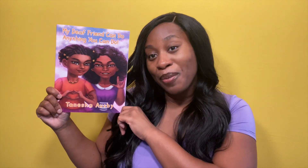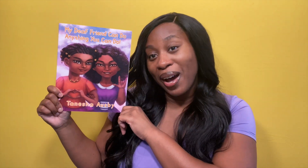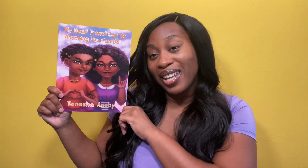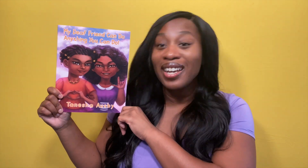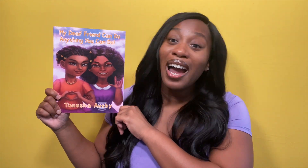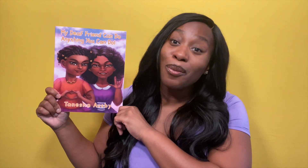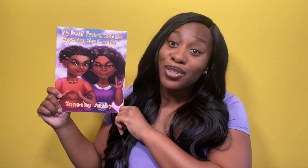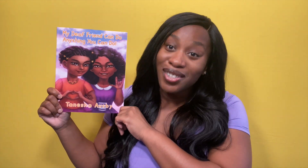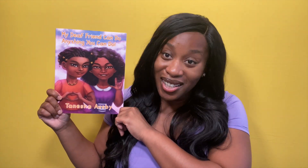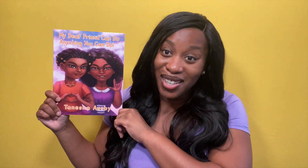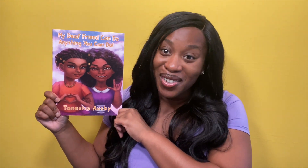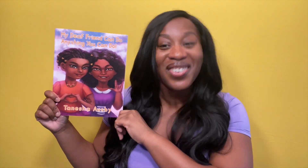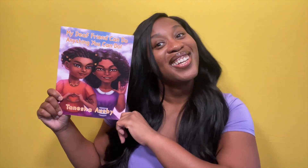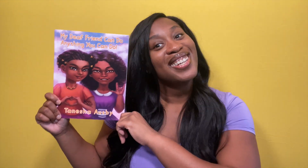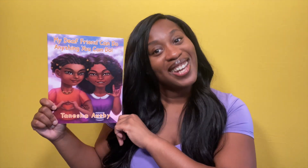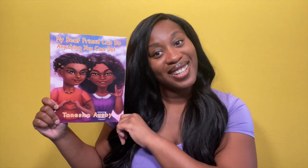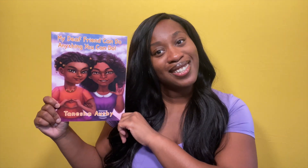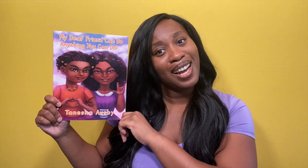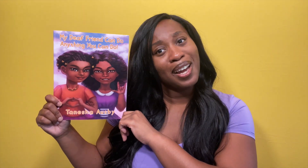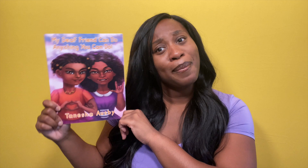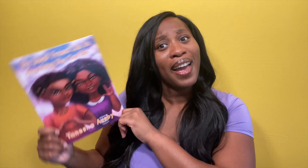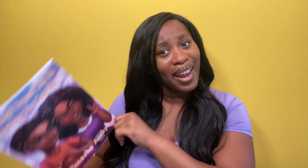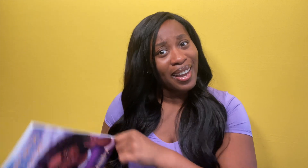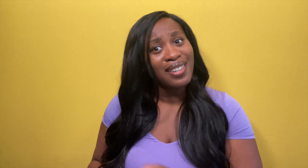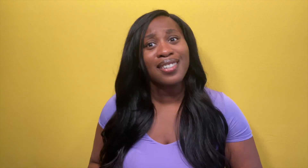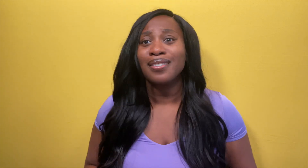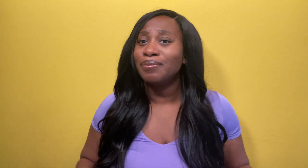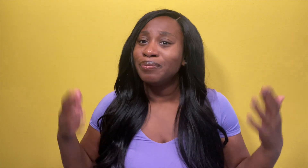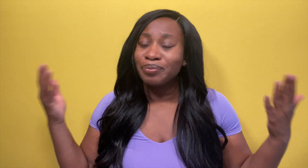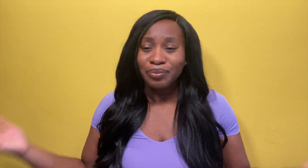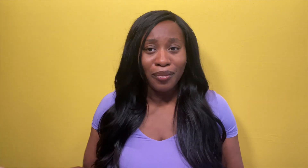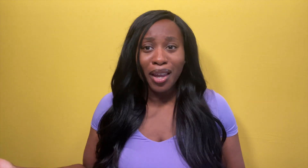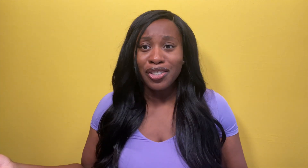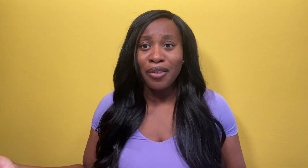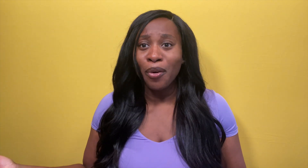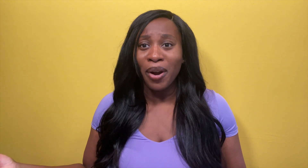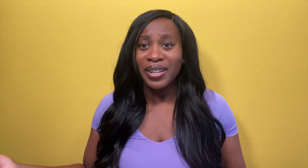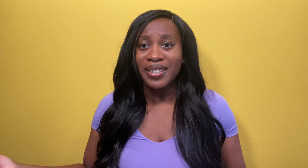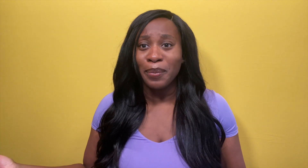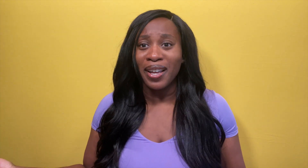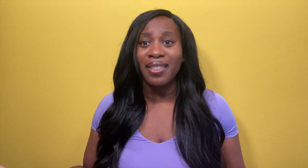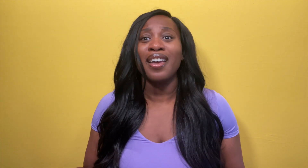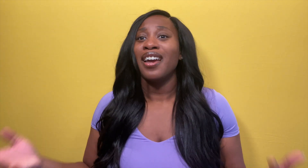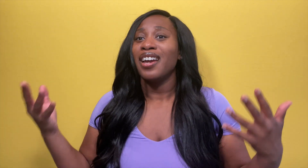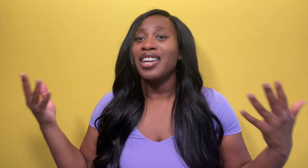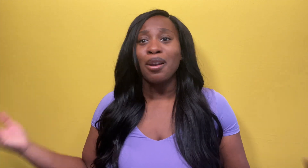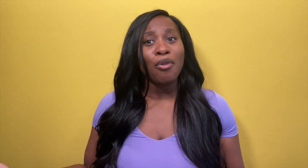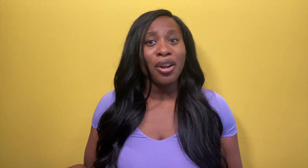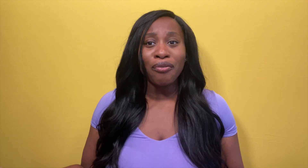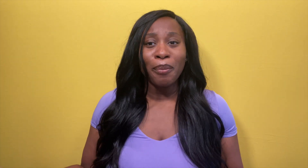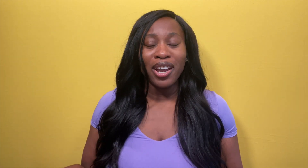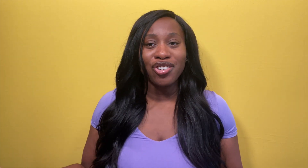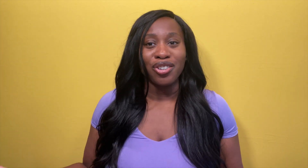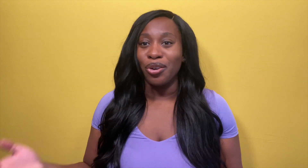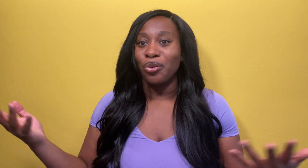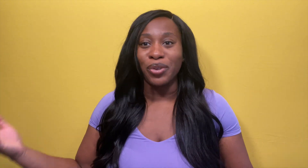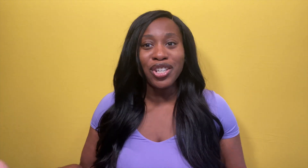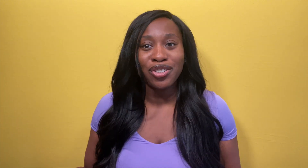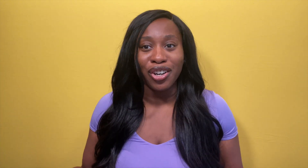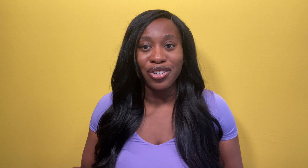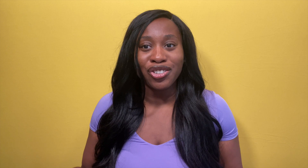everybody, I will see you next time, and Deaf Awareness Month. Get more